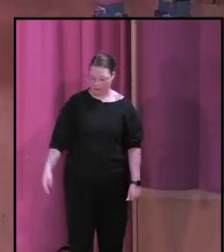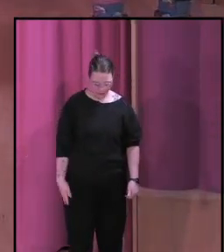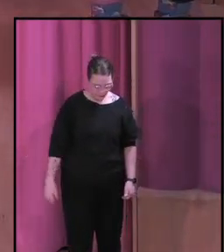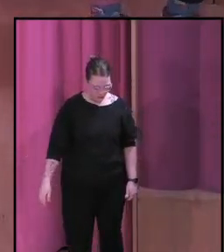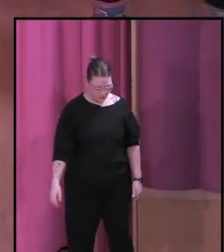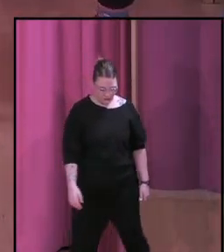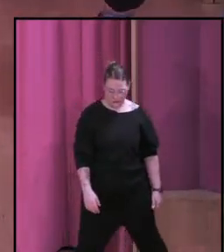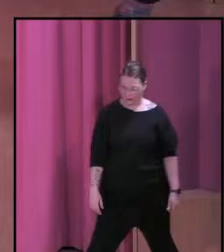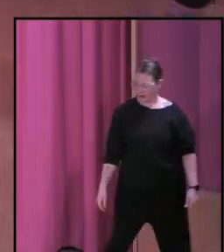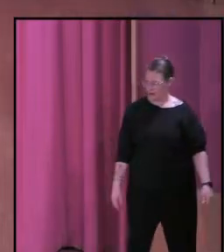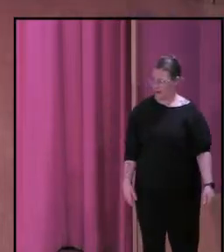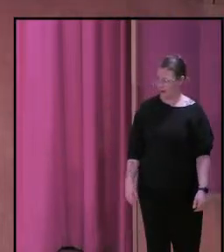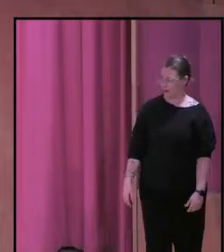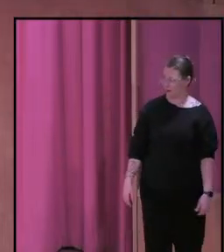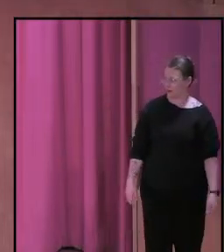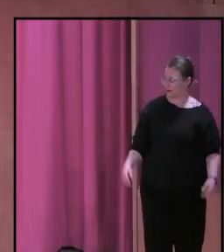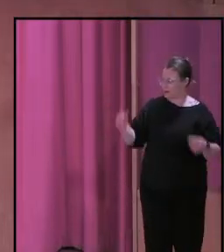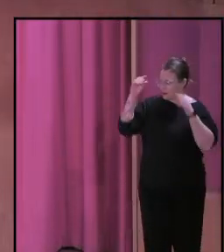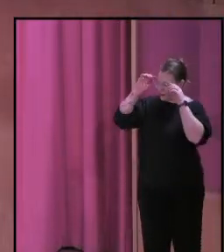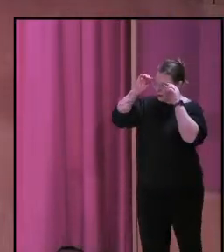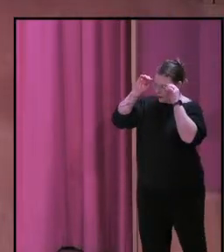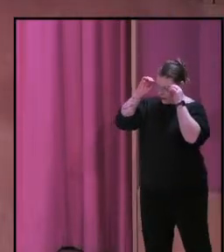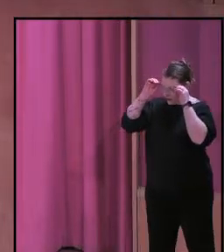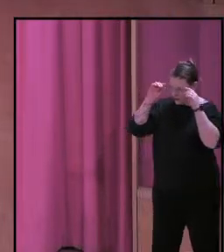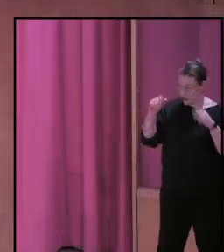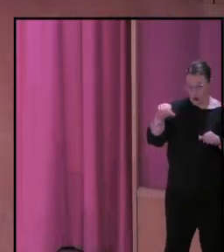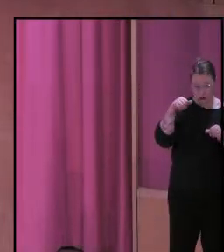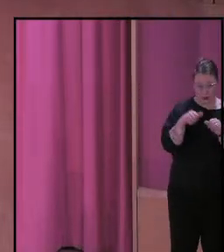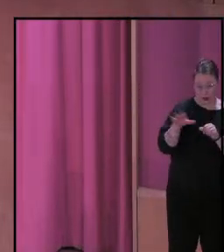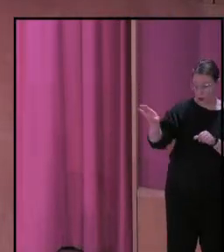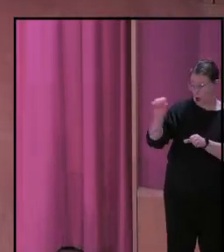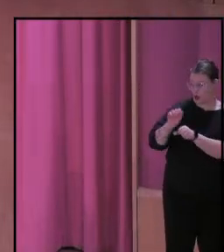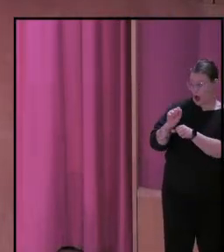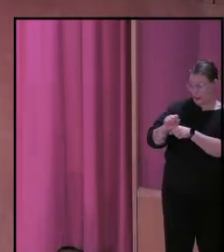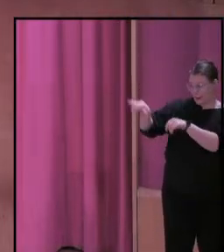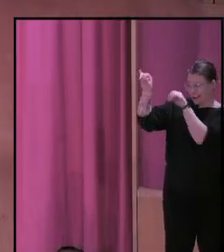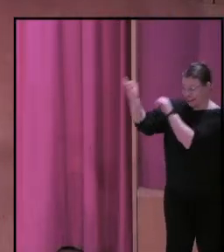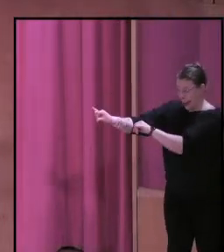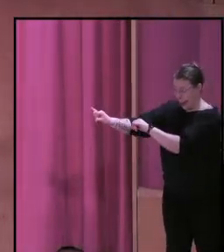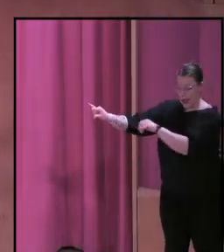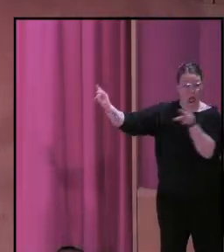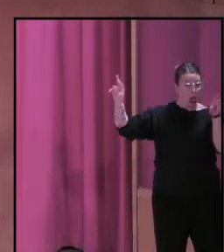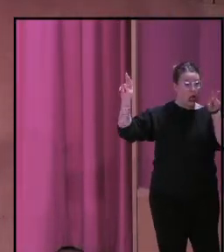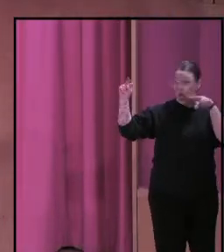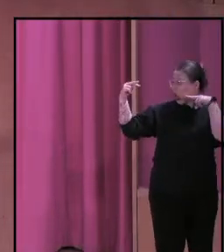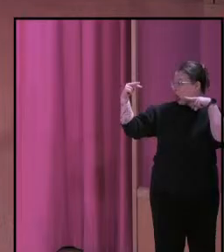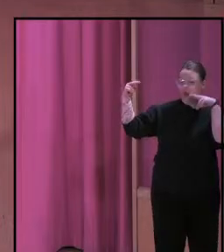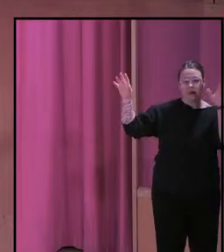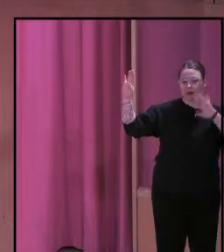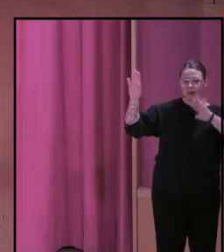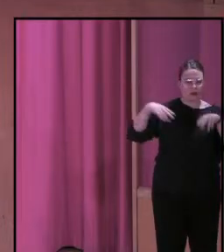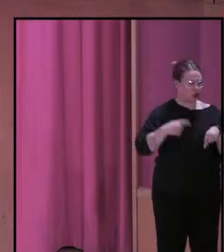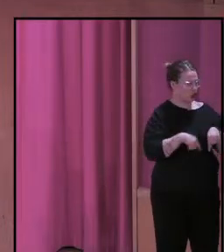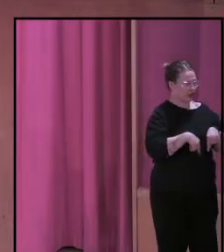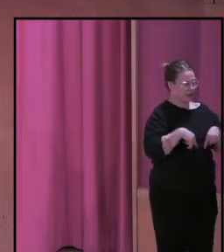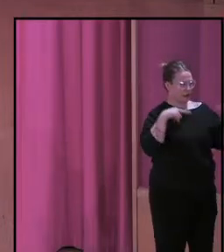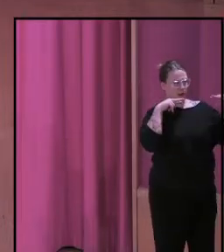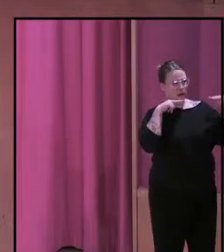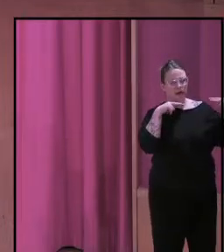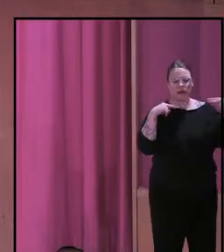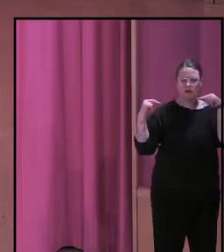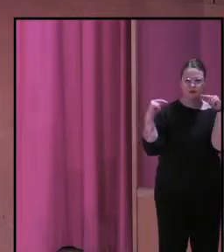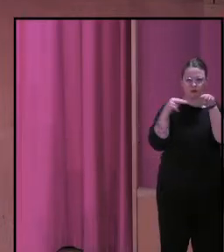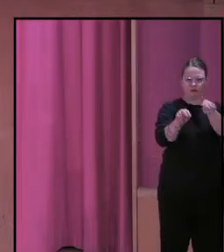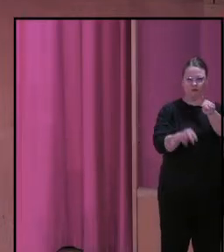please. Perfect. All right, Aria, you remember your job, right? Not moving, not looking at me, makes me nervous. Here comes